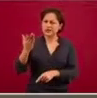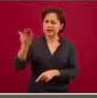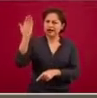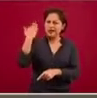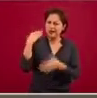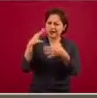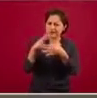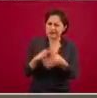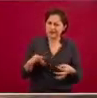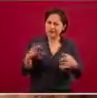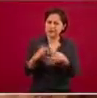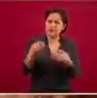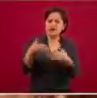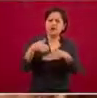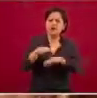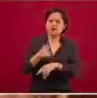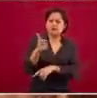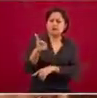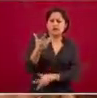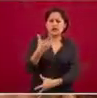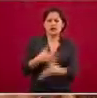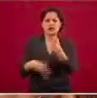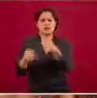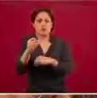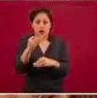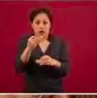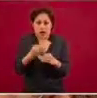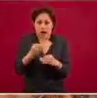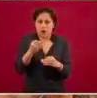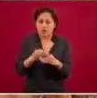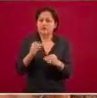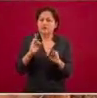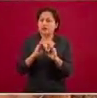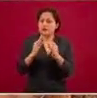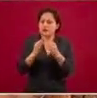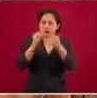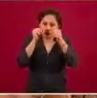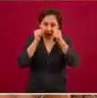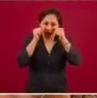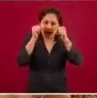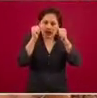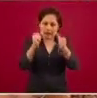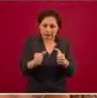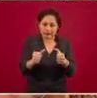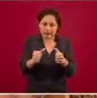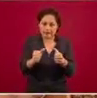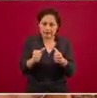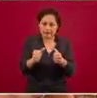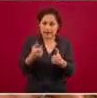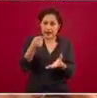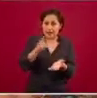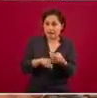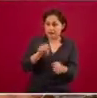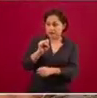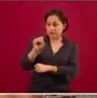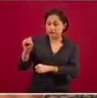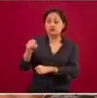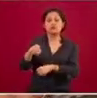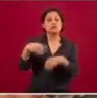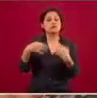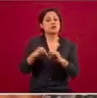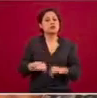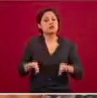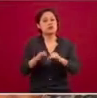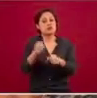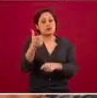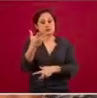Doctor, you've talked about how the economy is important and plays a major role in this strategy that the